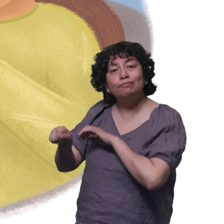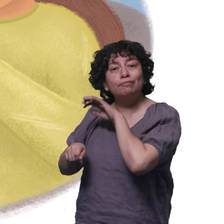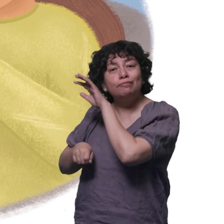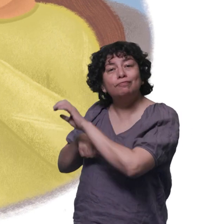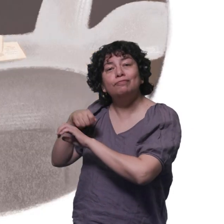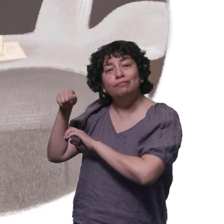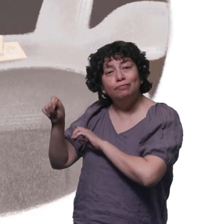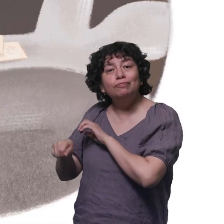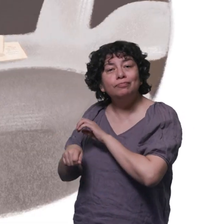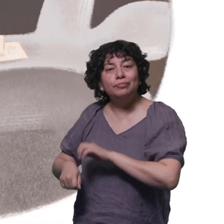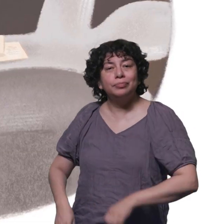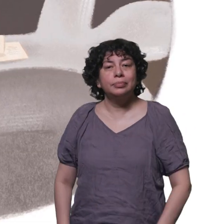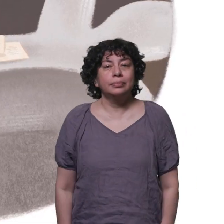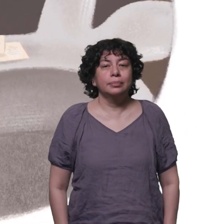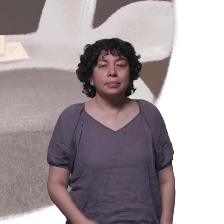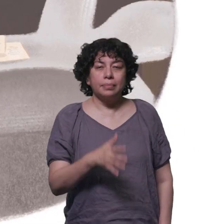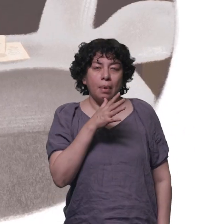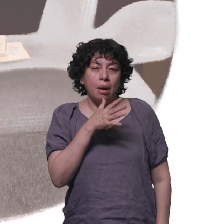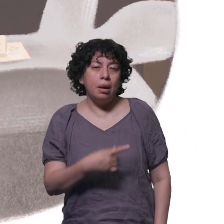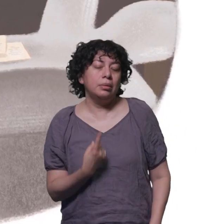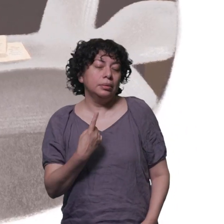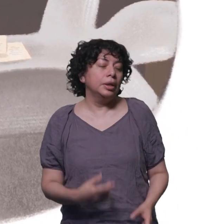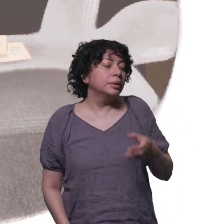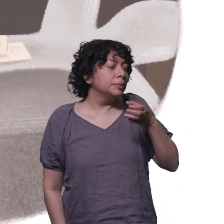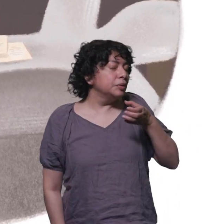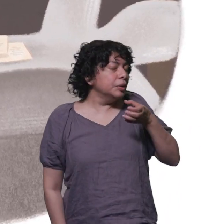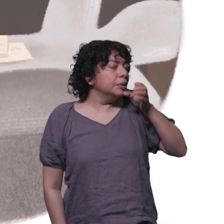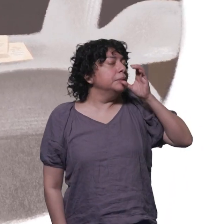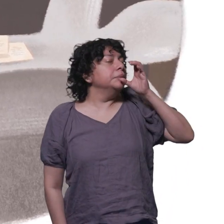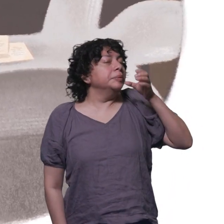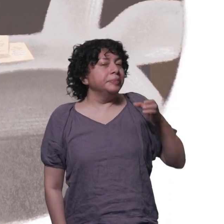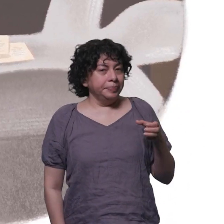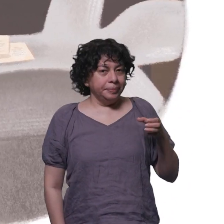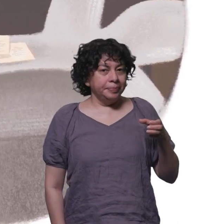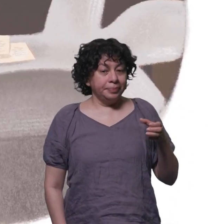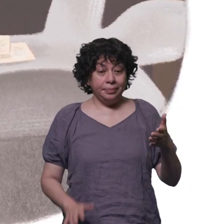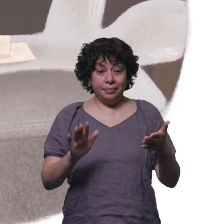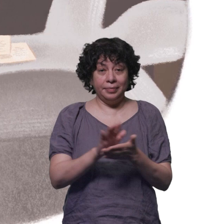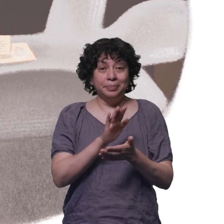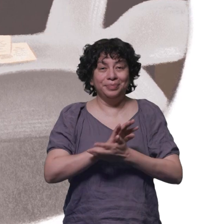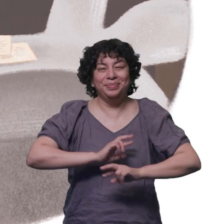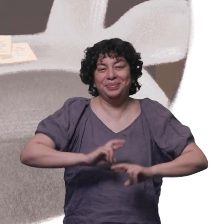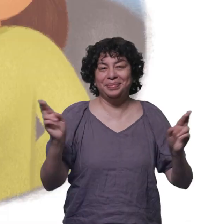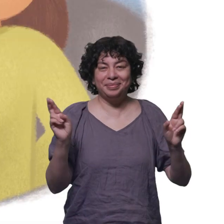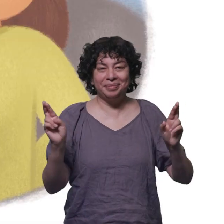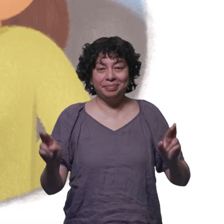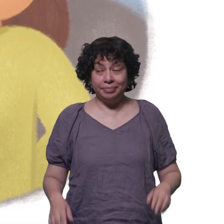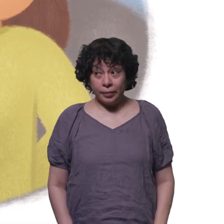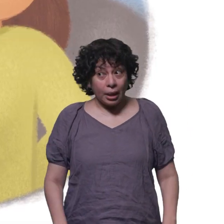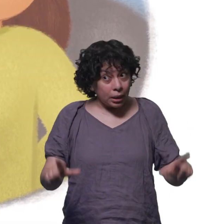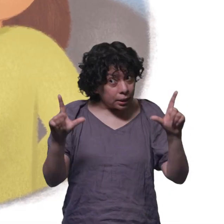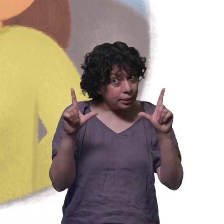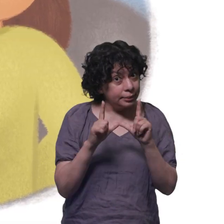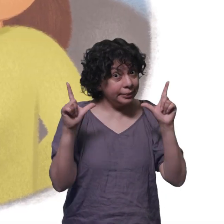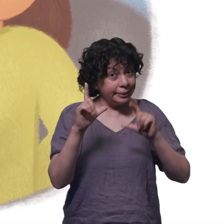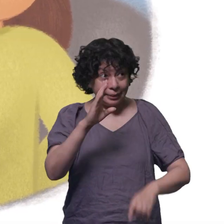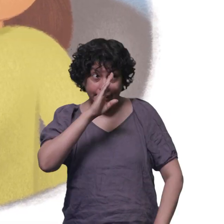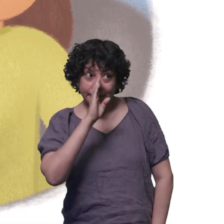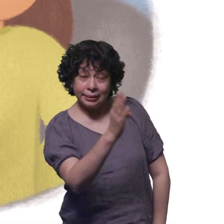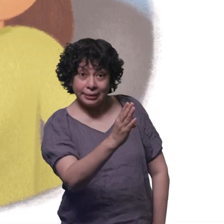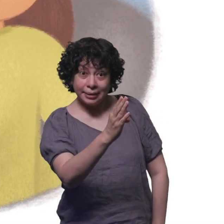through her hair. My mom takes one last gulp of her coffee and gets our documents ready.